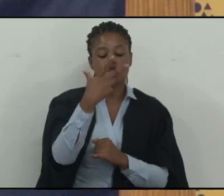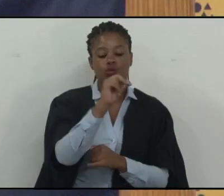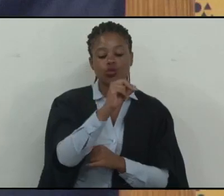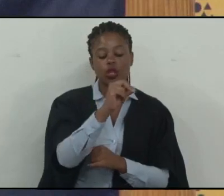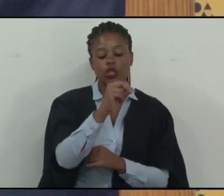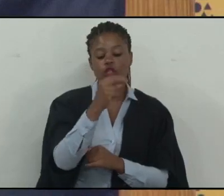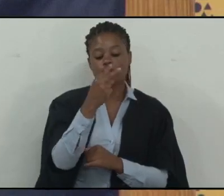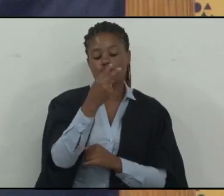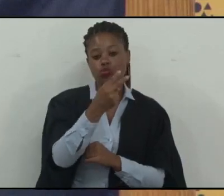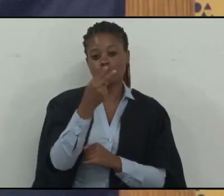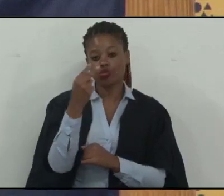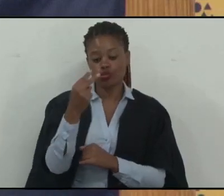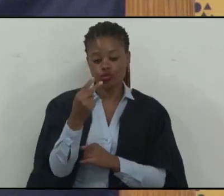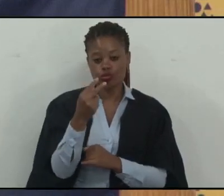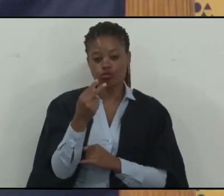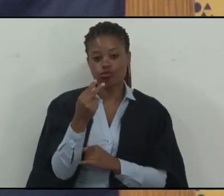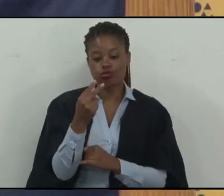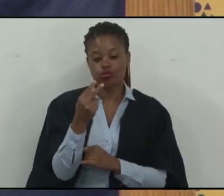2022 findings